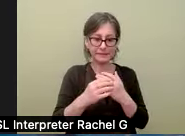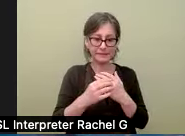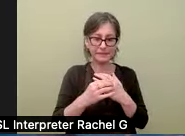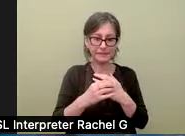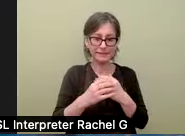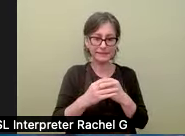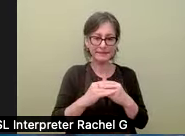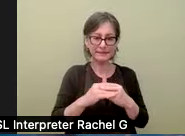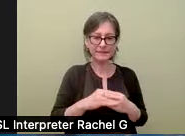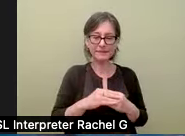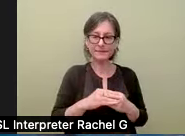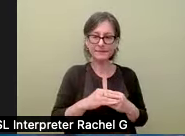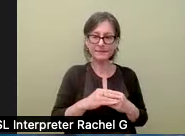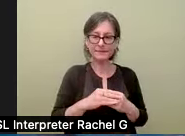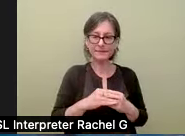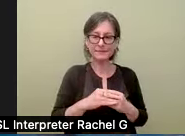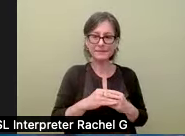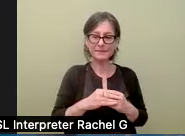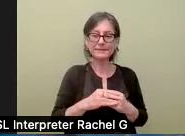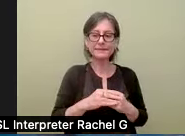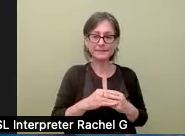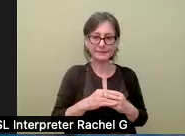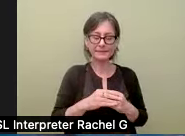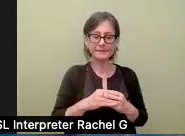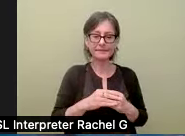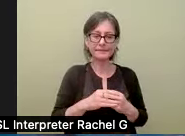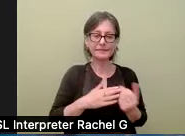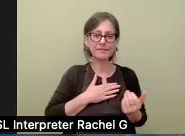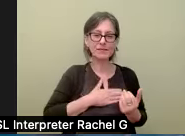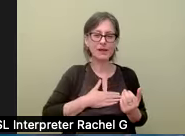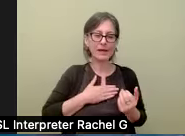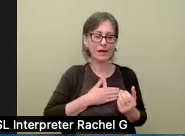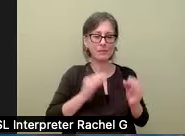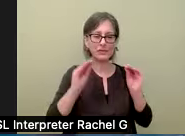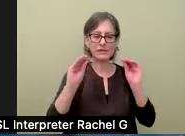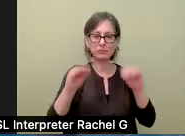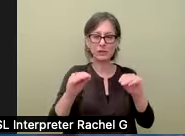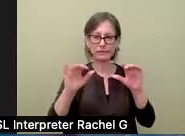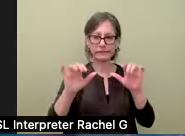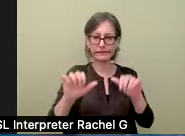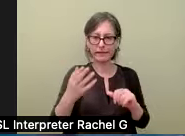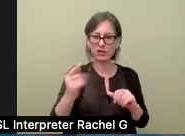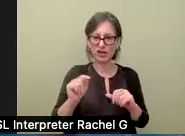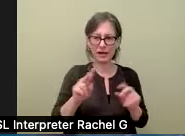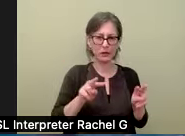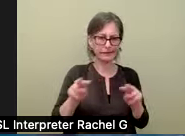out, then please put those into the chat. We'll keep an eye on that as well.